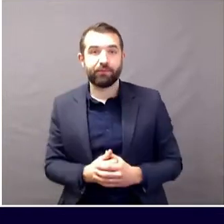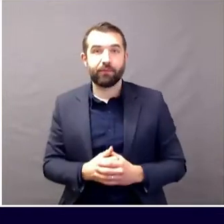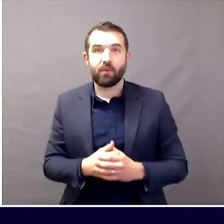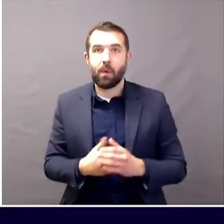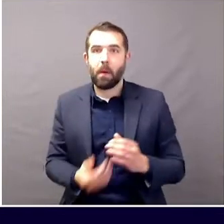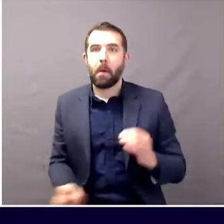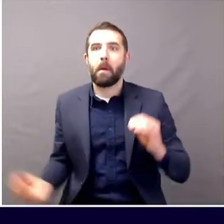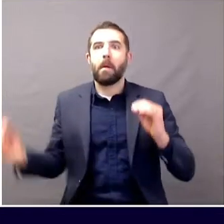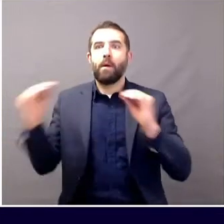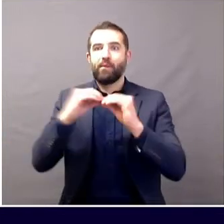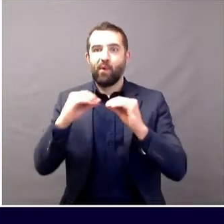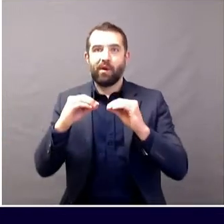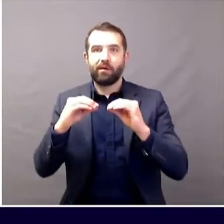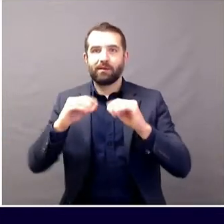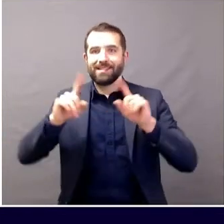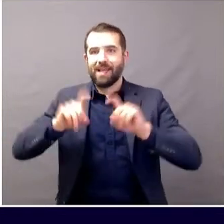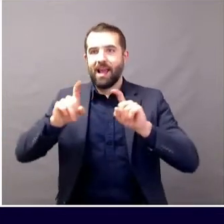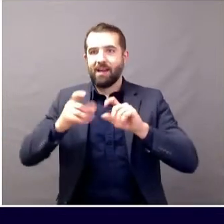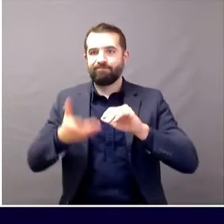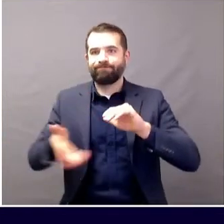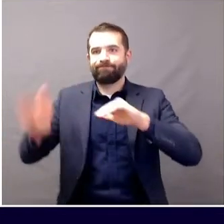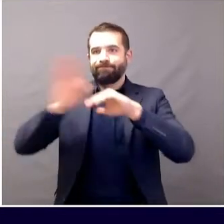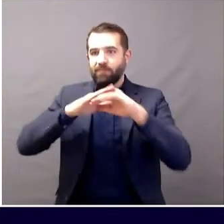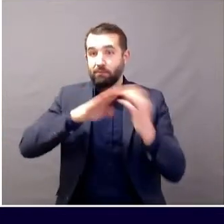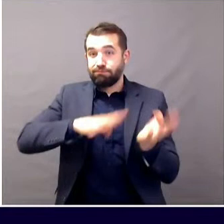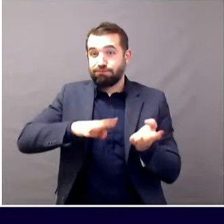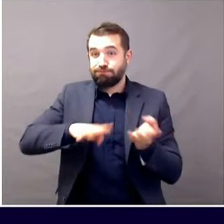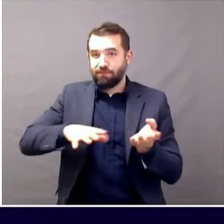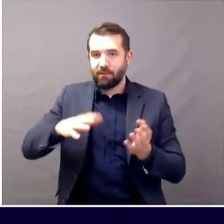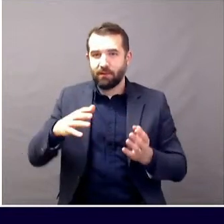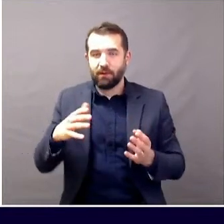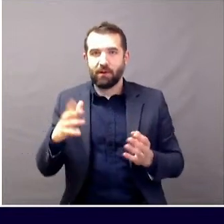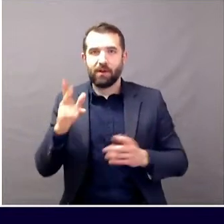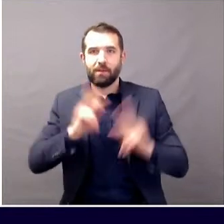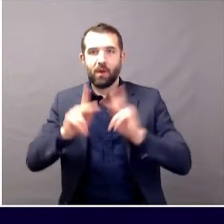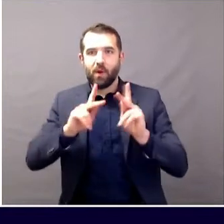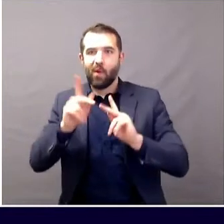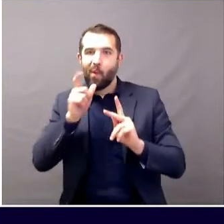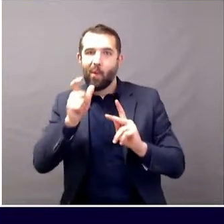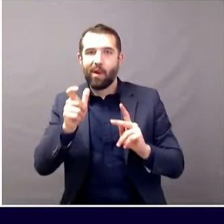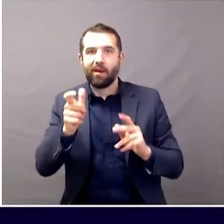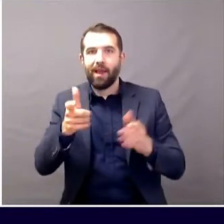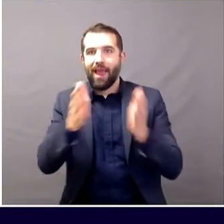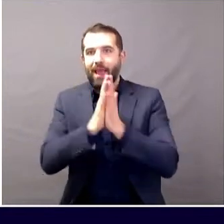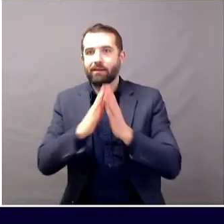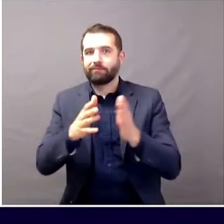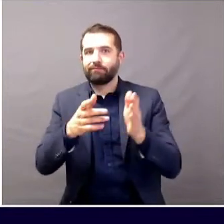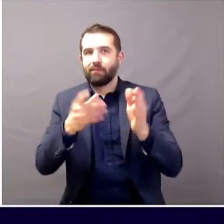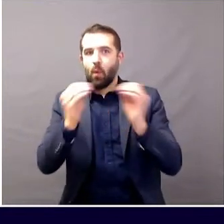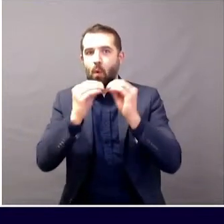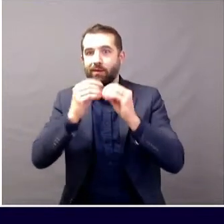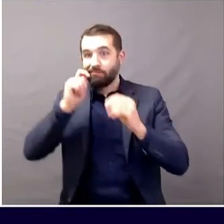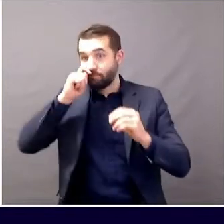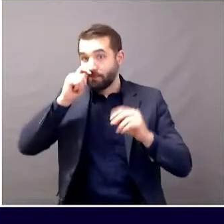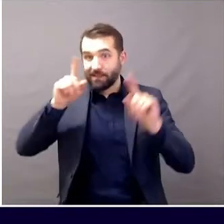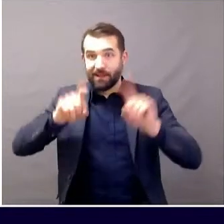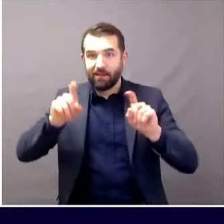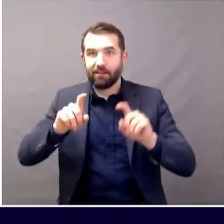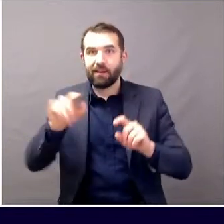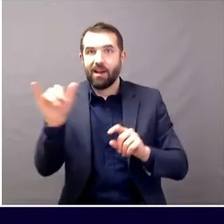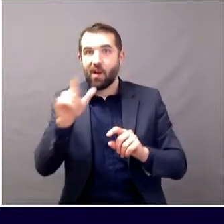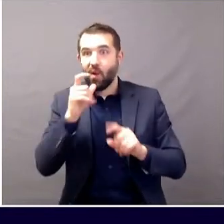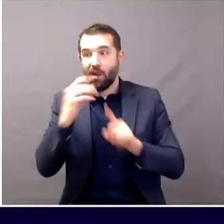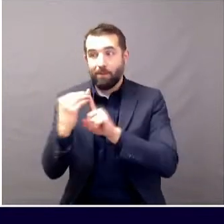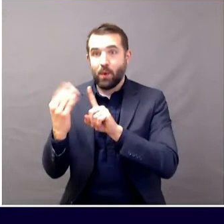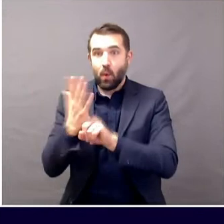returning, who may need to get tested or who may have been exposed and are now starting to feel symptomatic. I am expecting an increase